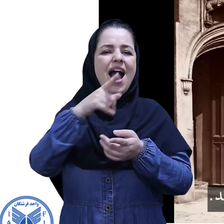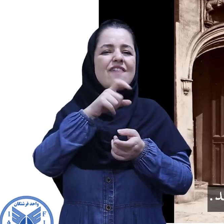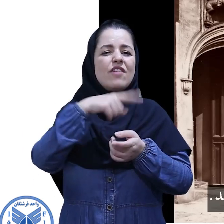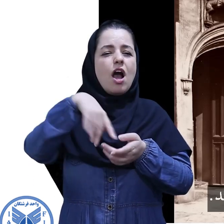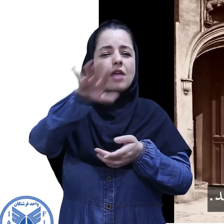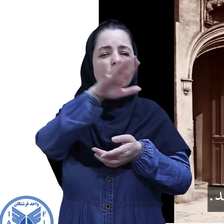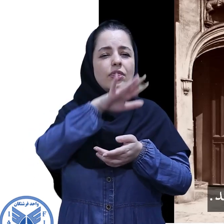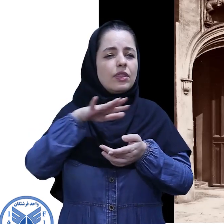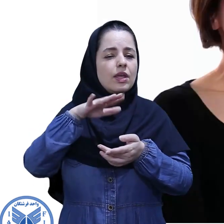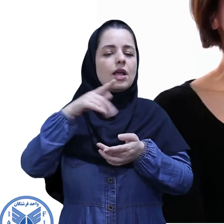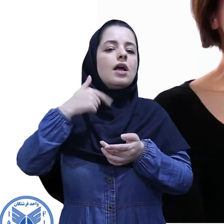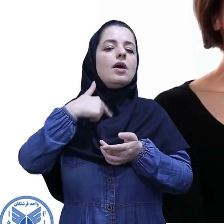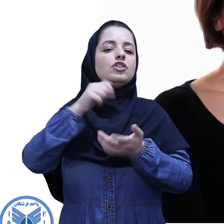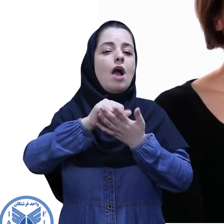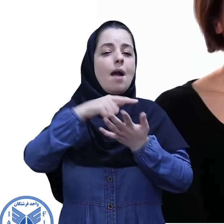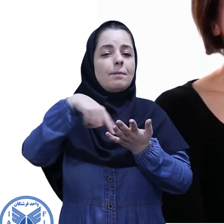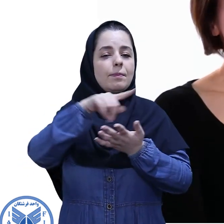today.